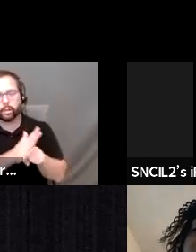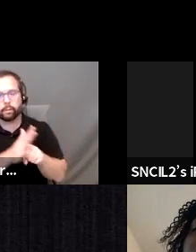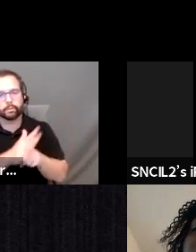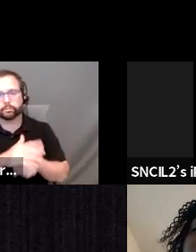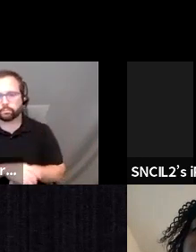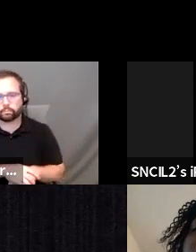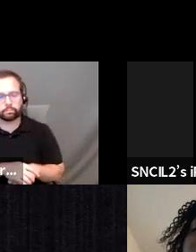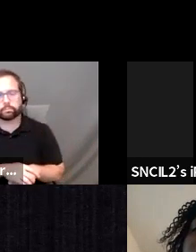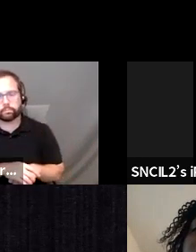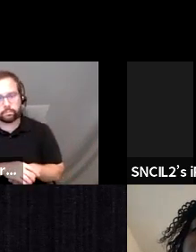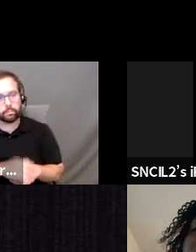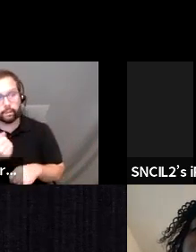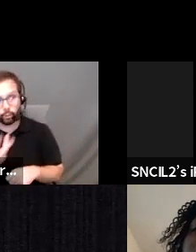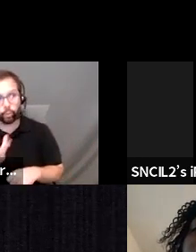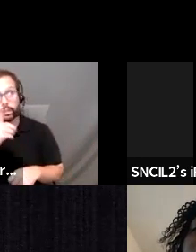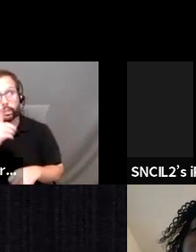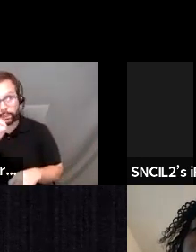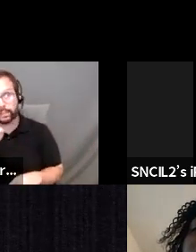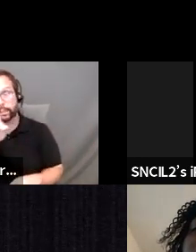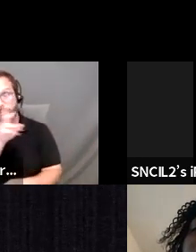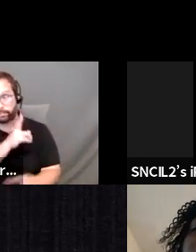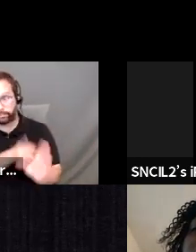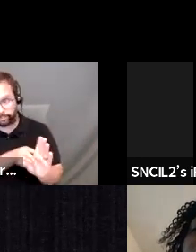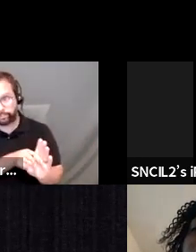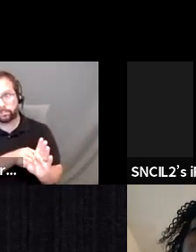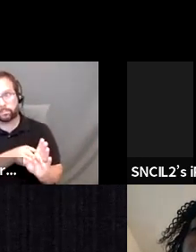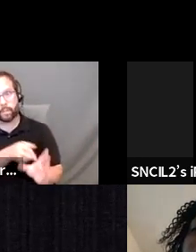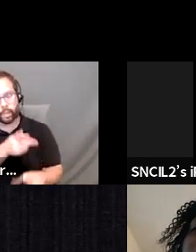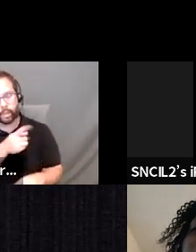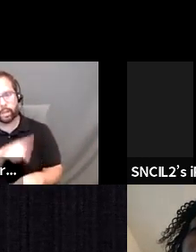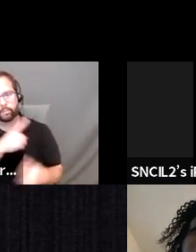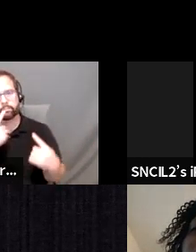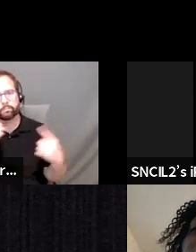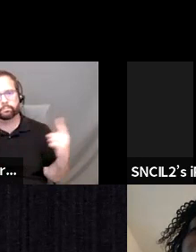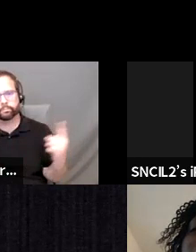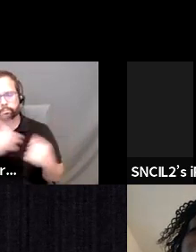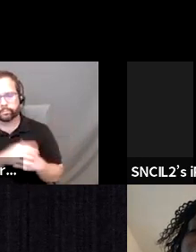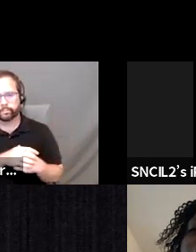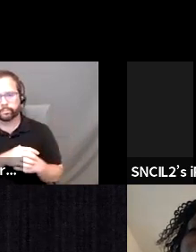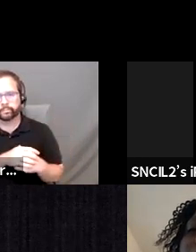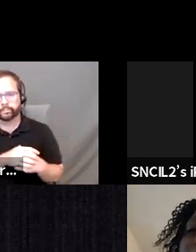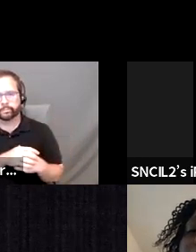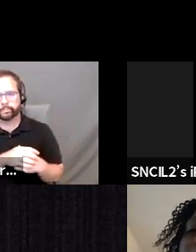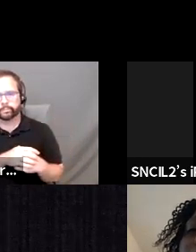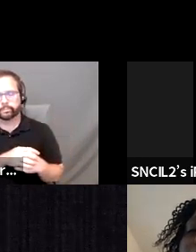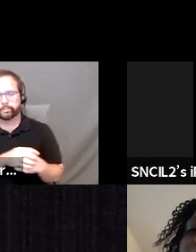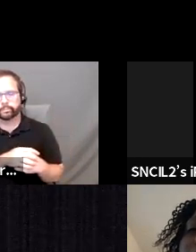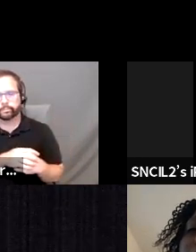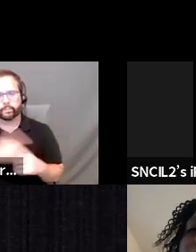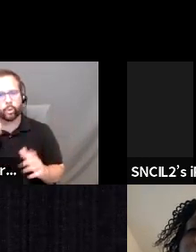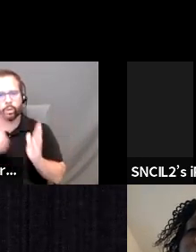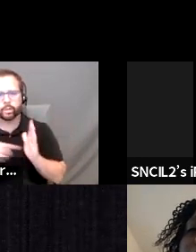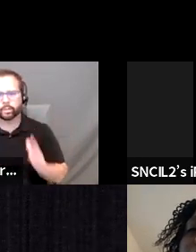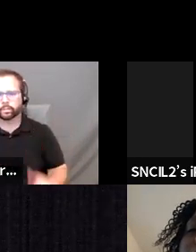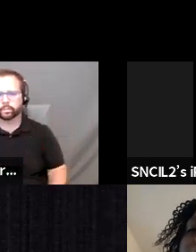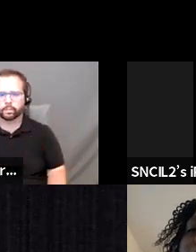very successful. I just noticed something in the chat too, and I know that my comment came in kind of in the middle of a different conversation, but we're seeing